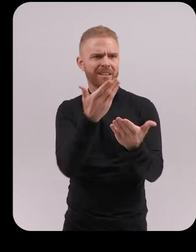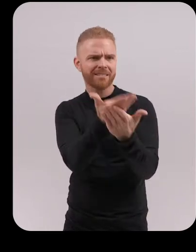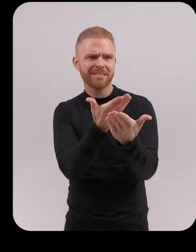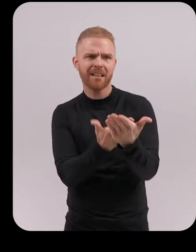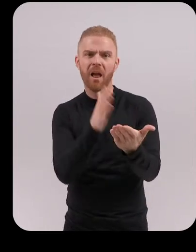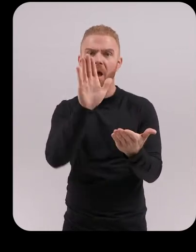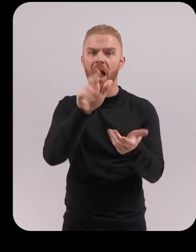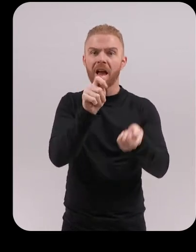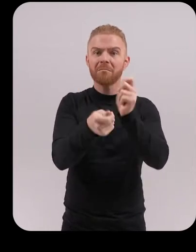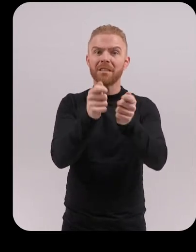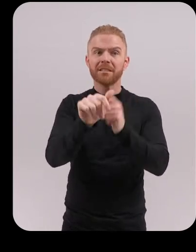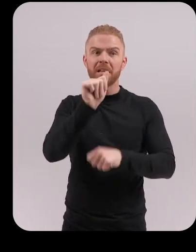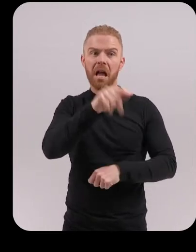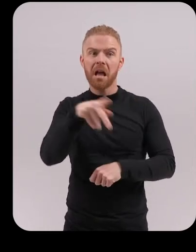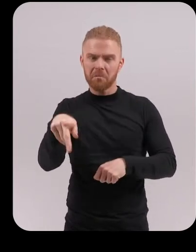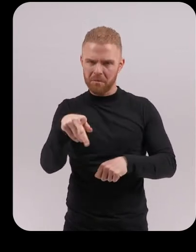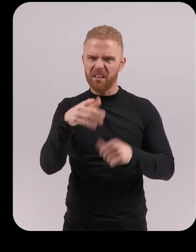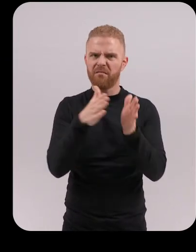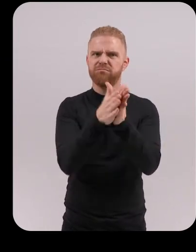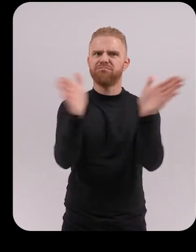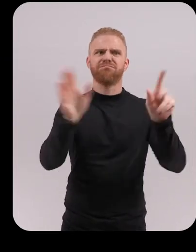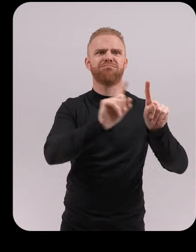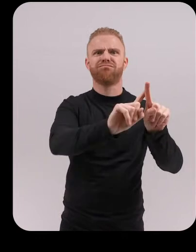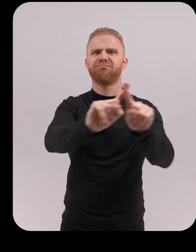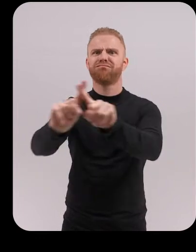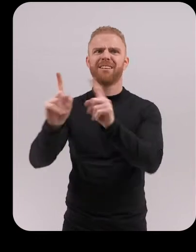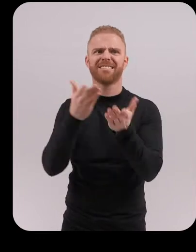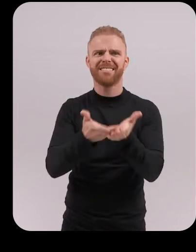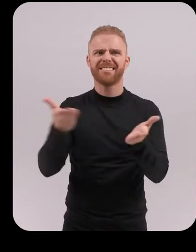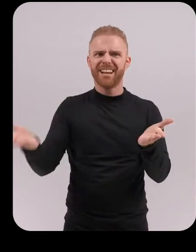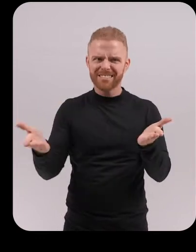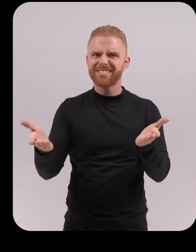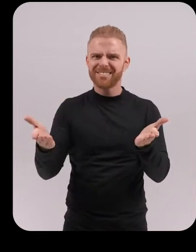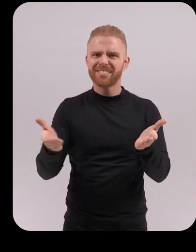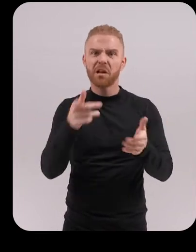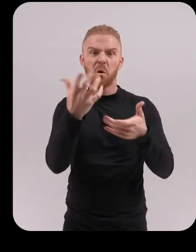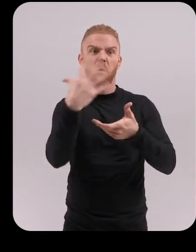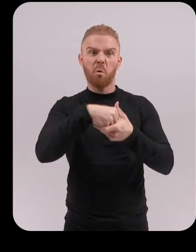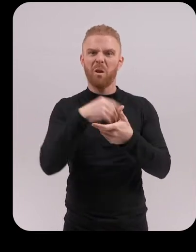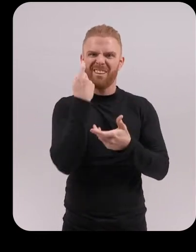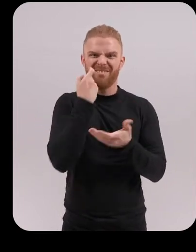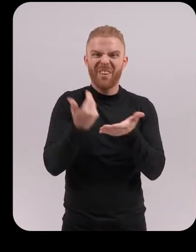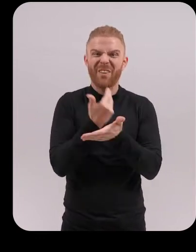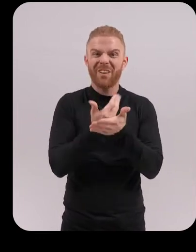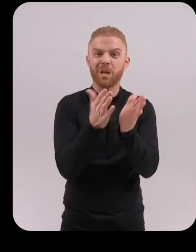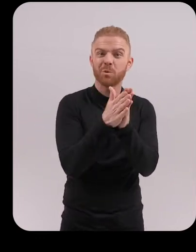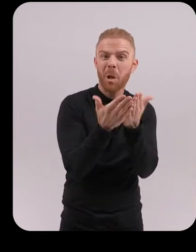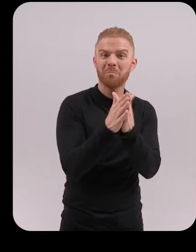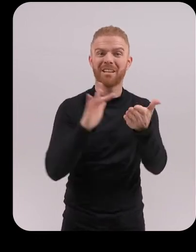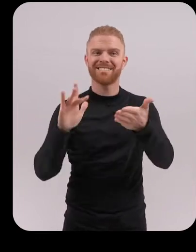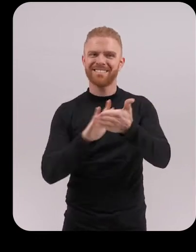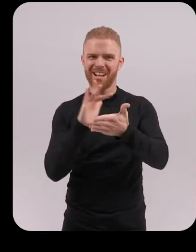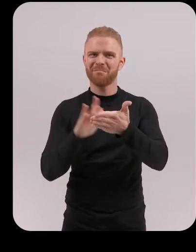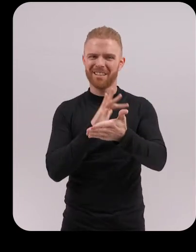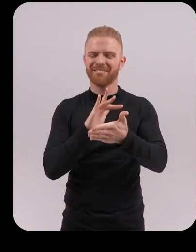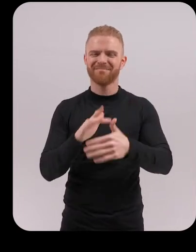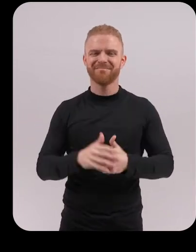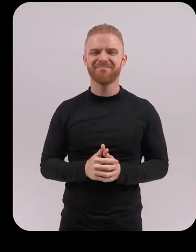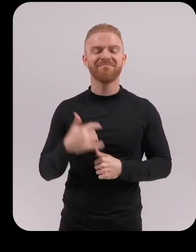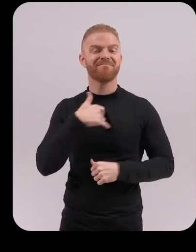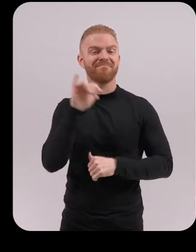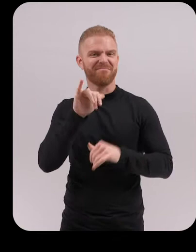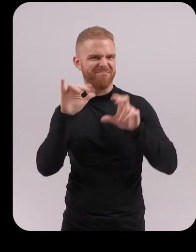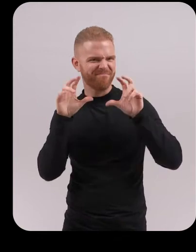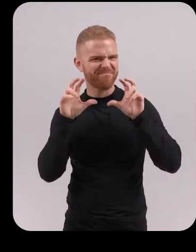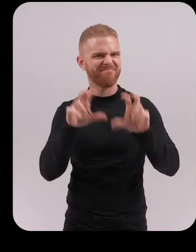adaptive app on a wider array of real devices, including the latest foldables and tablets. We're